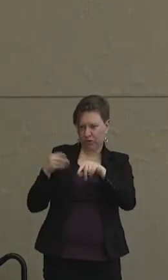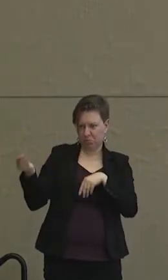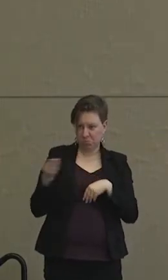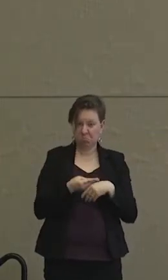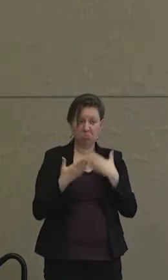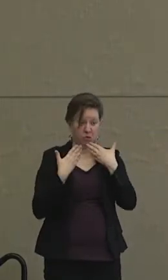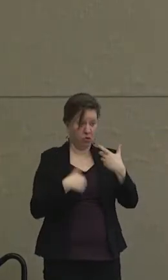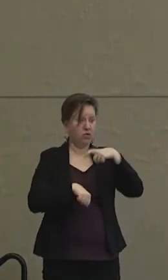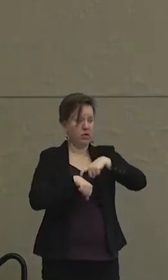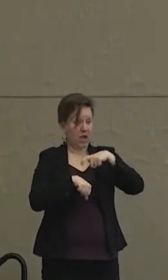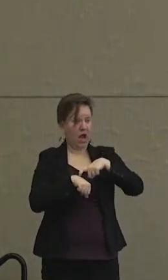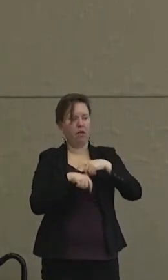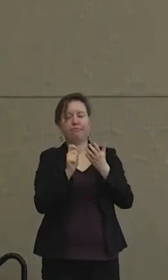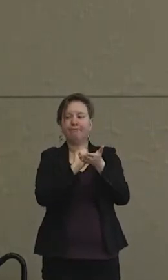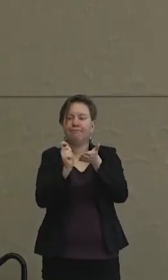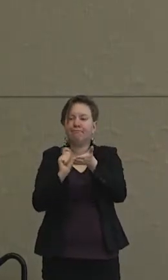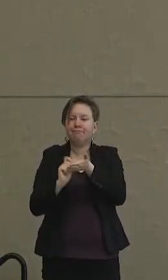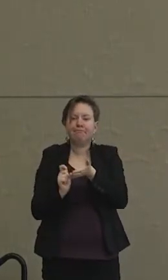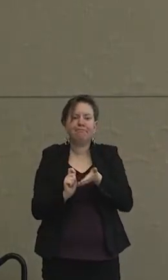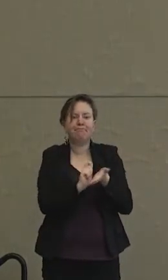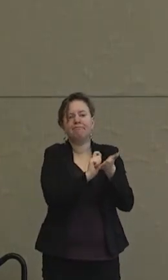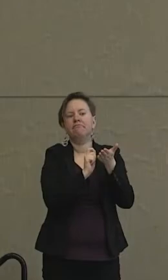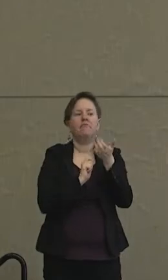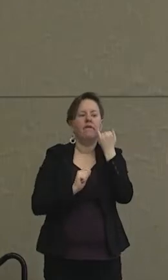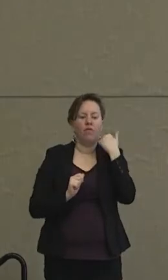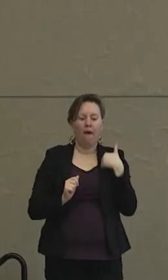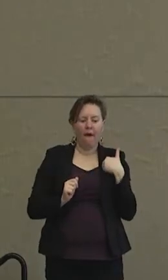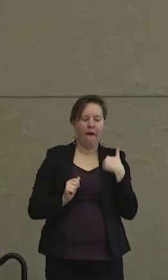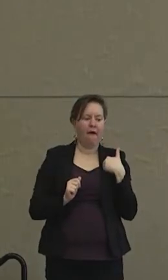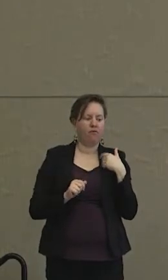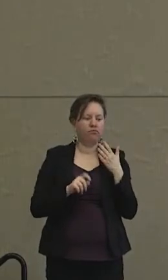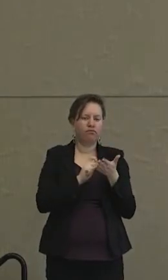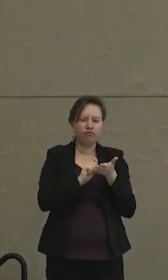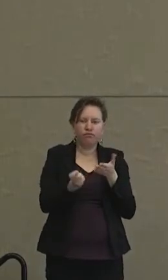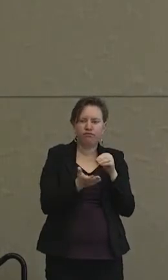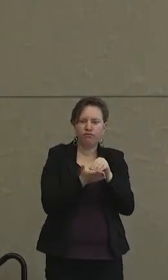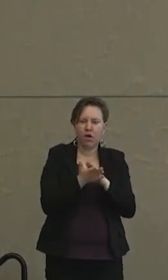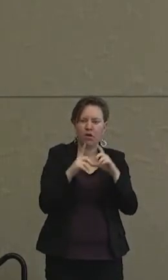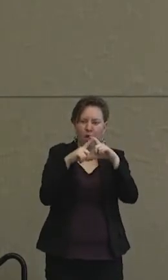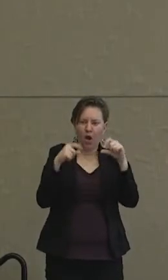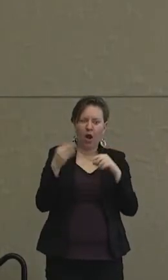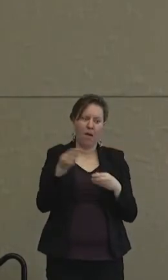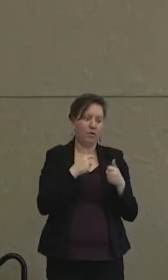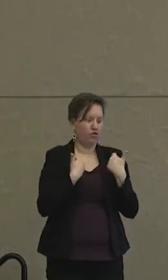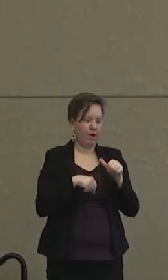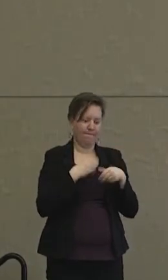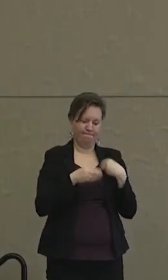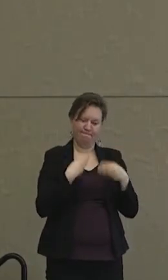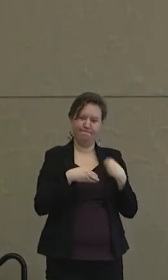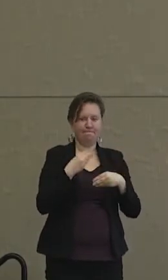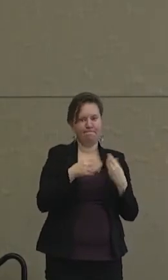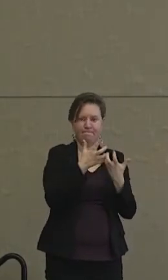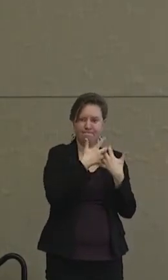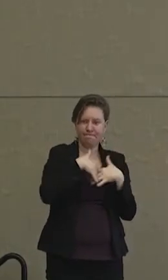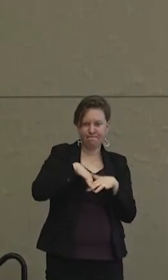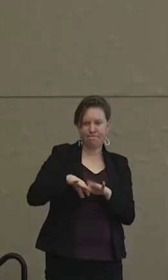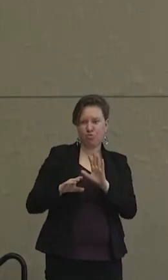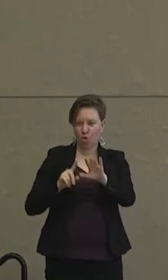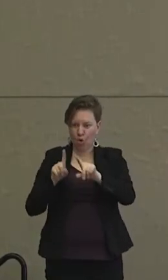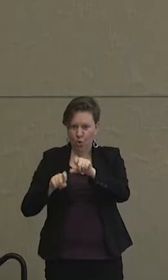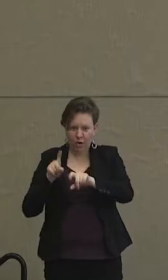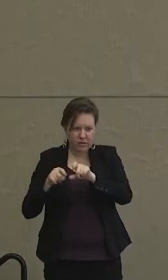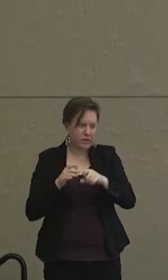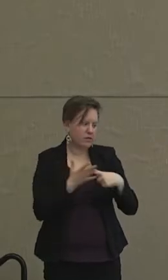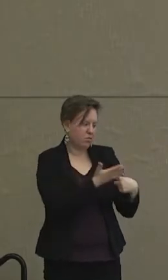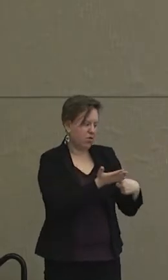is a good time to take the pencil out, if you have it, and write a question down on the index card. I'm going to try to integrate some of your questions